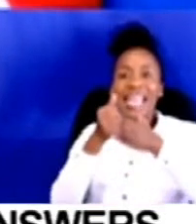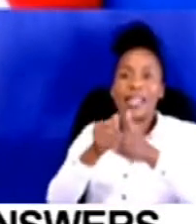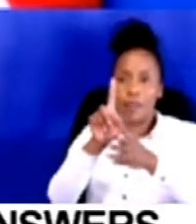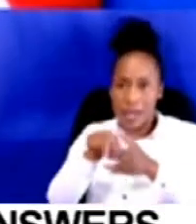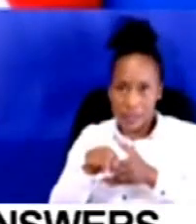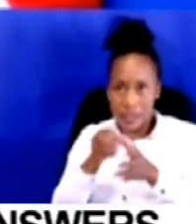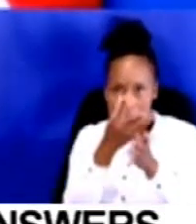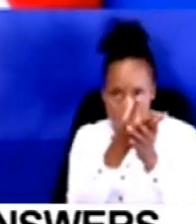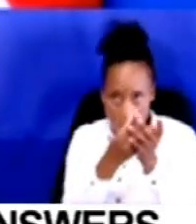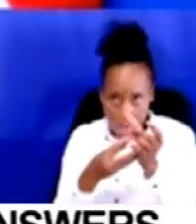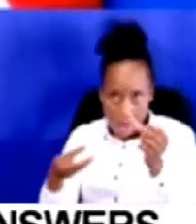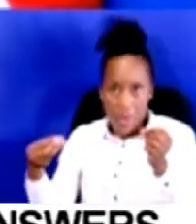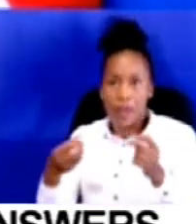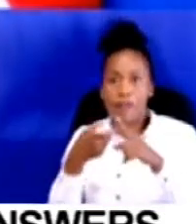pain.